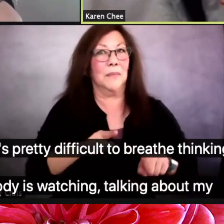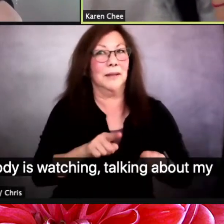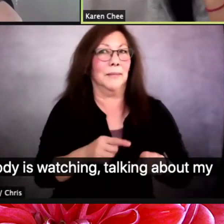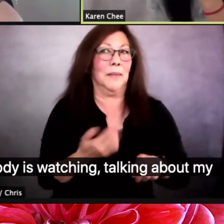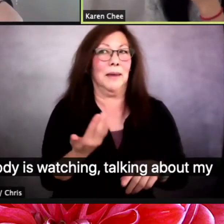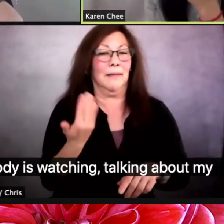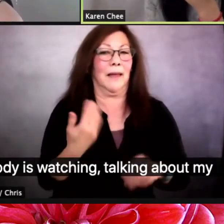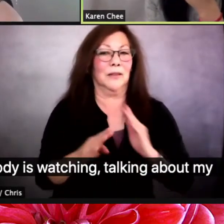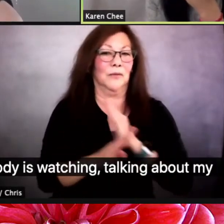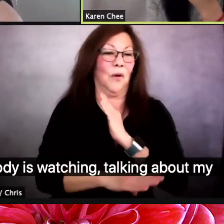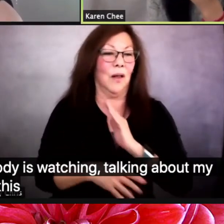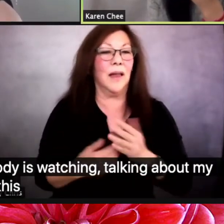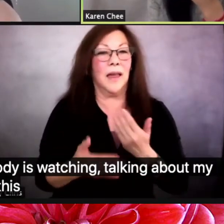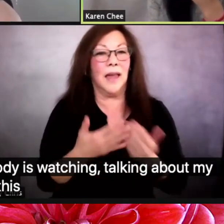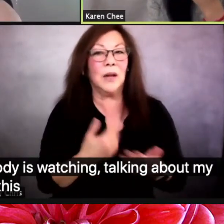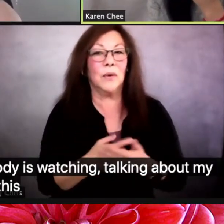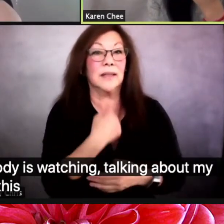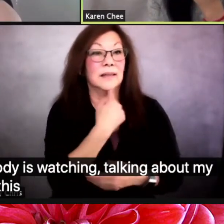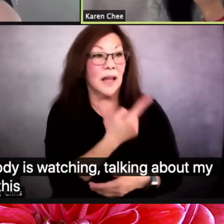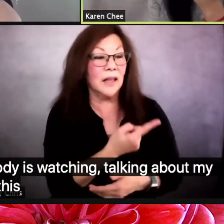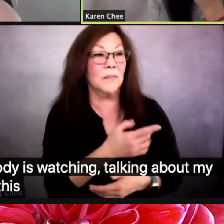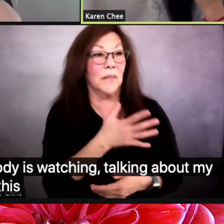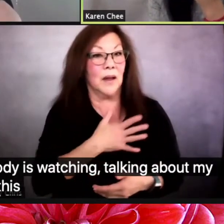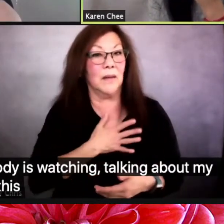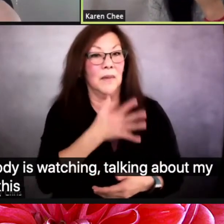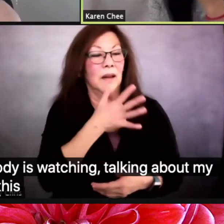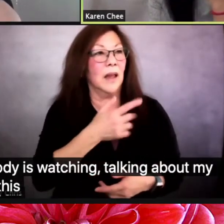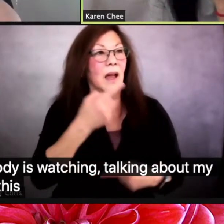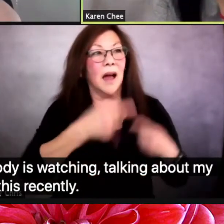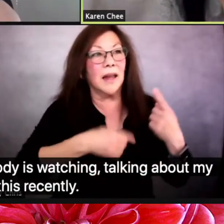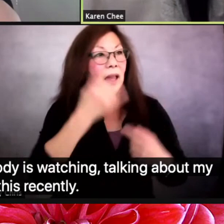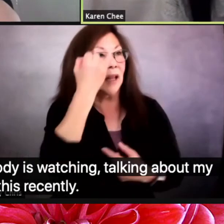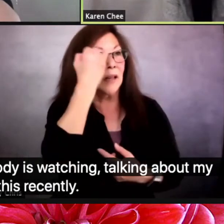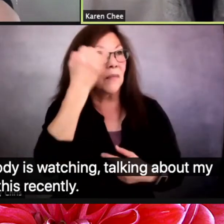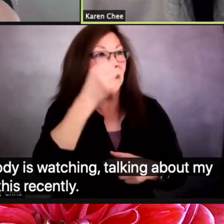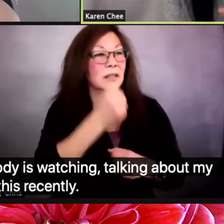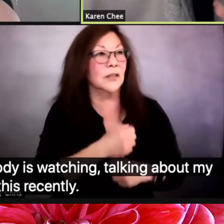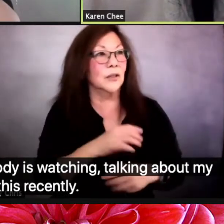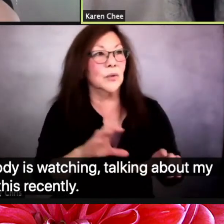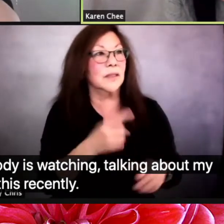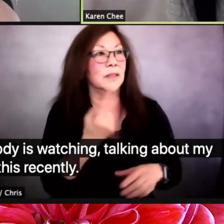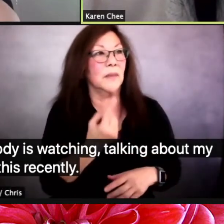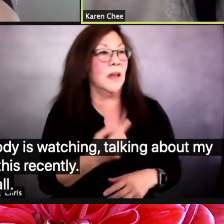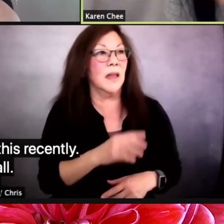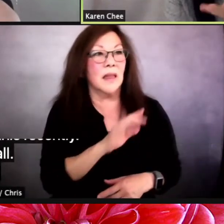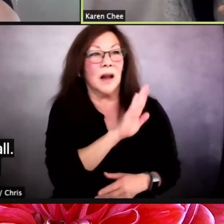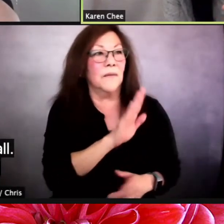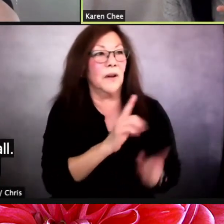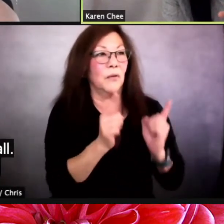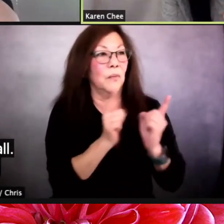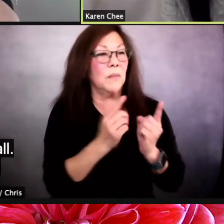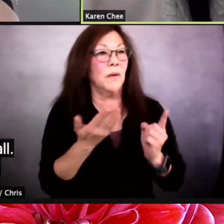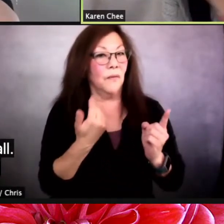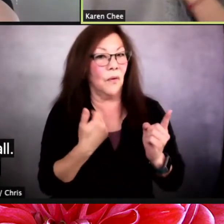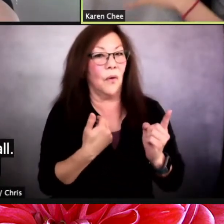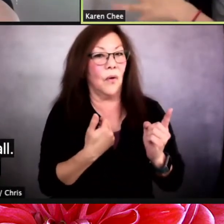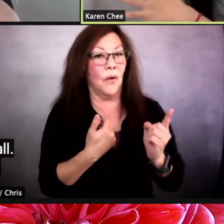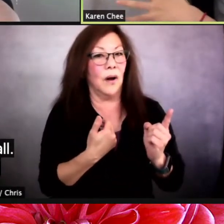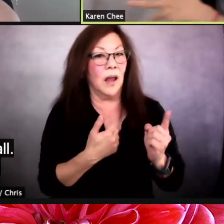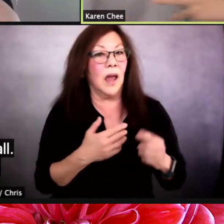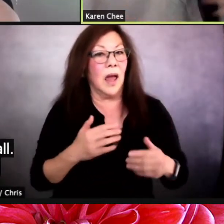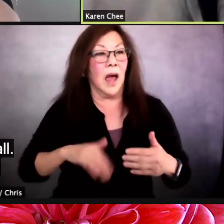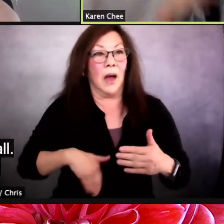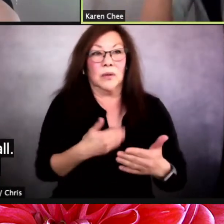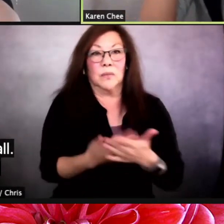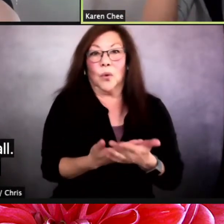but I was telling them like I can't imagine doing something like that for someone I've never met before. Because in my case, I was born in the